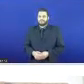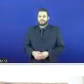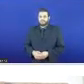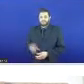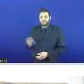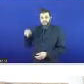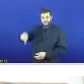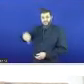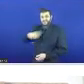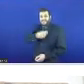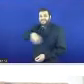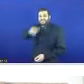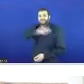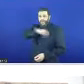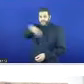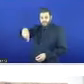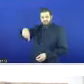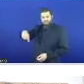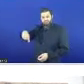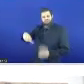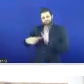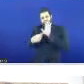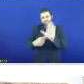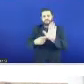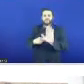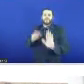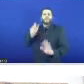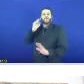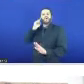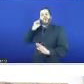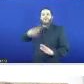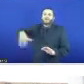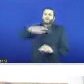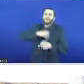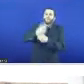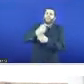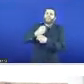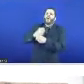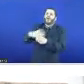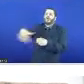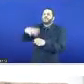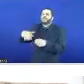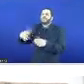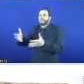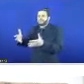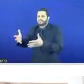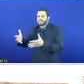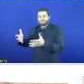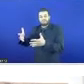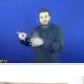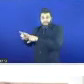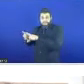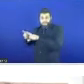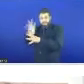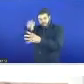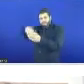mujeres que estaban en el sector de los cuidados tenían la misma incidencia de COVID que el personal sanitario, ¿no? Que